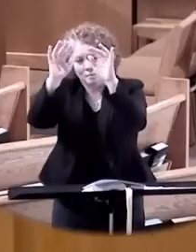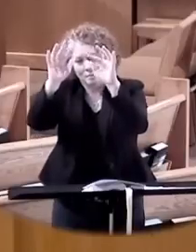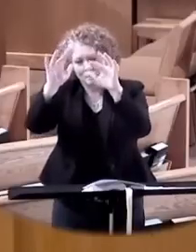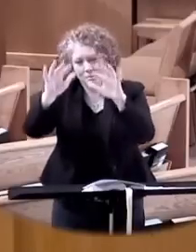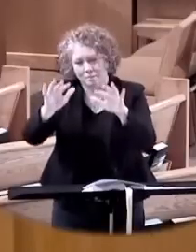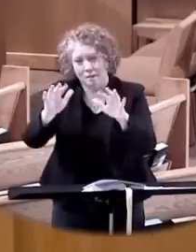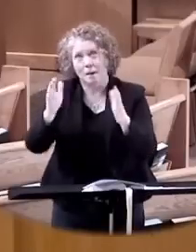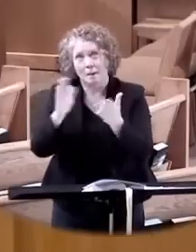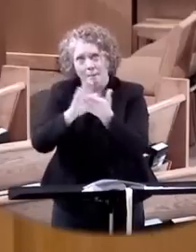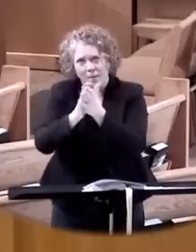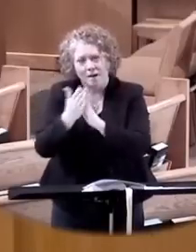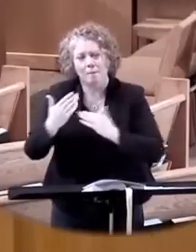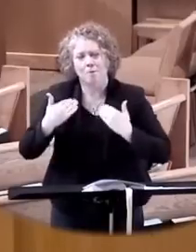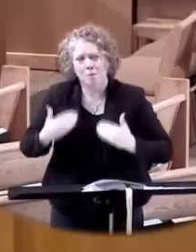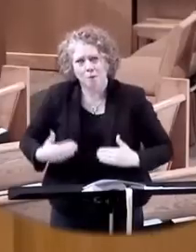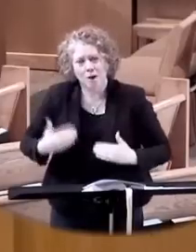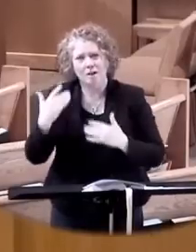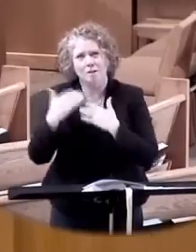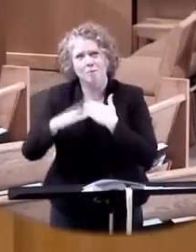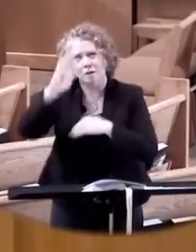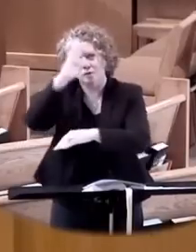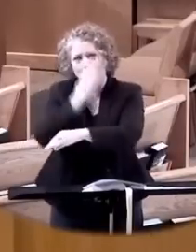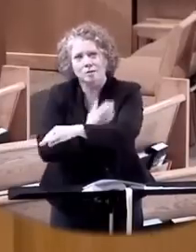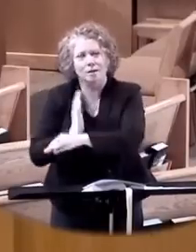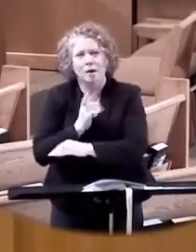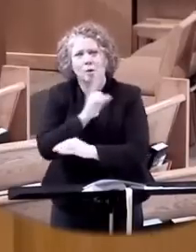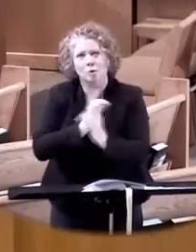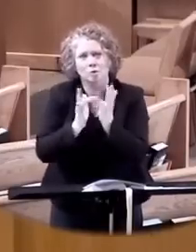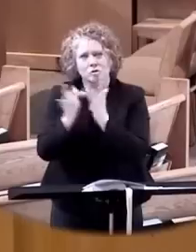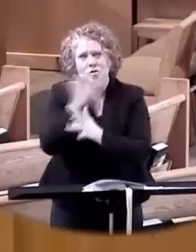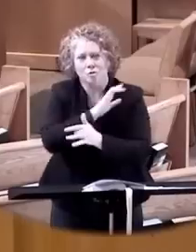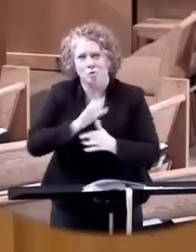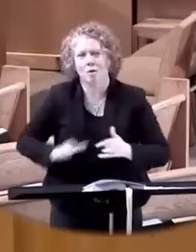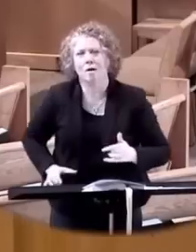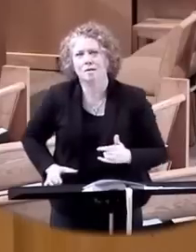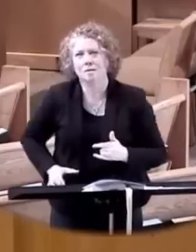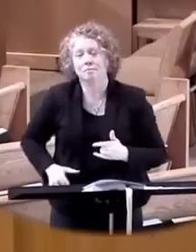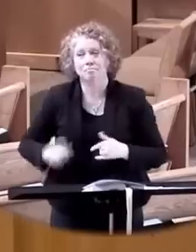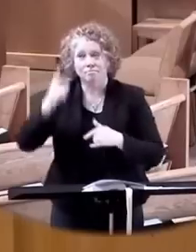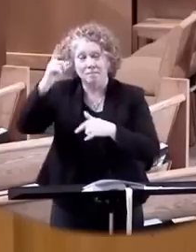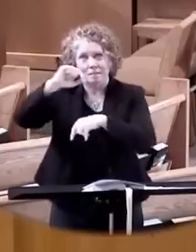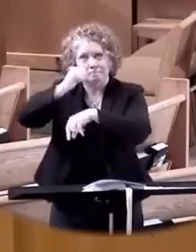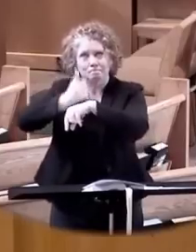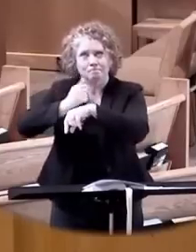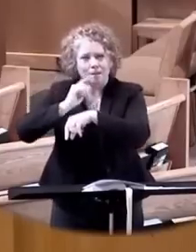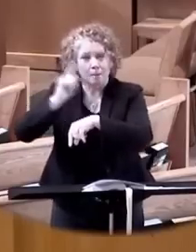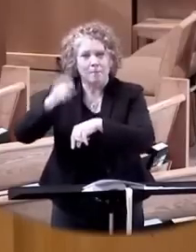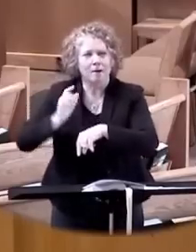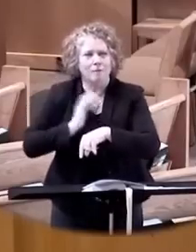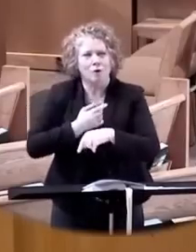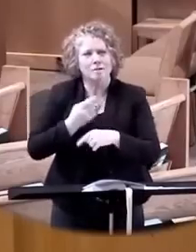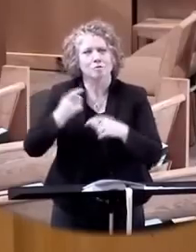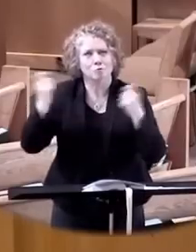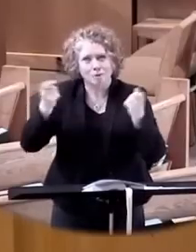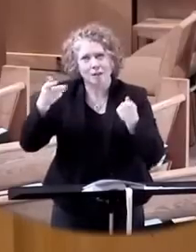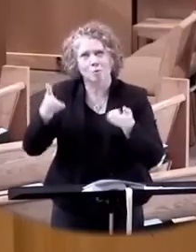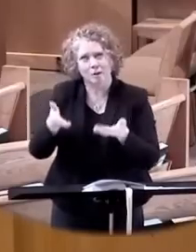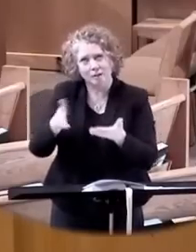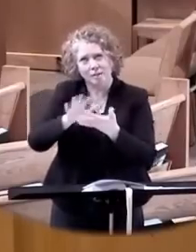the body and blood of your Son, our Lord Jesus Christ, at whose command we celebrate these